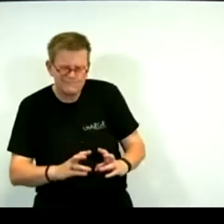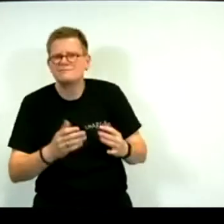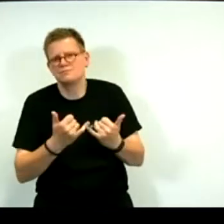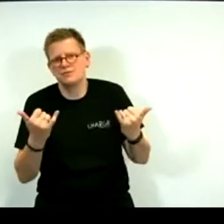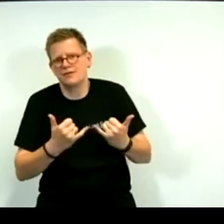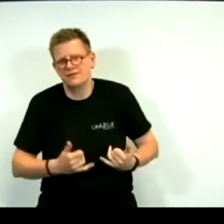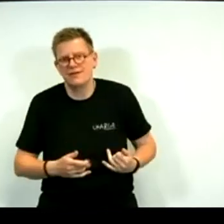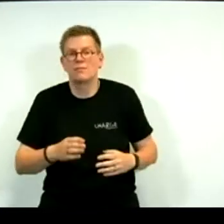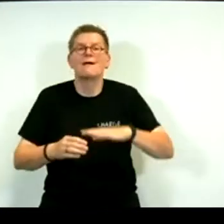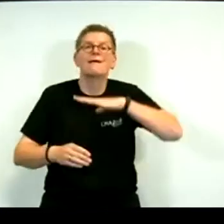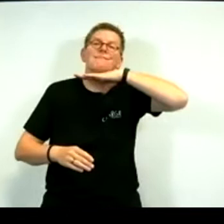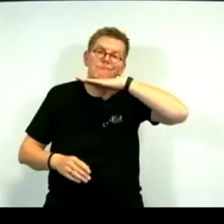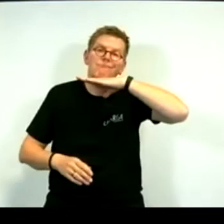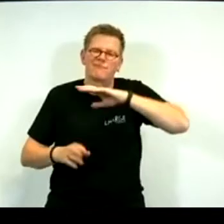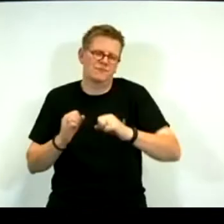pediatric